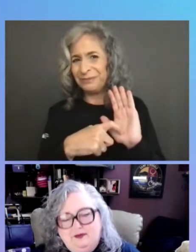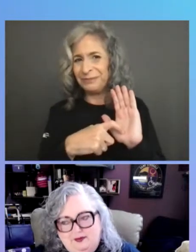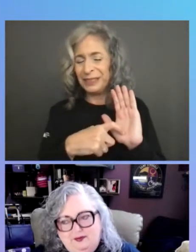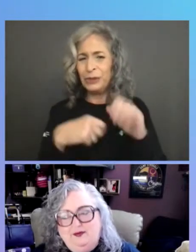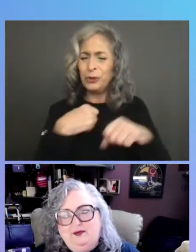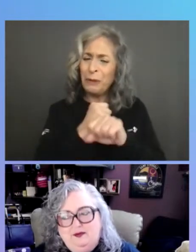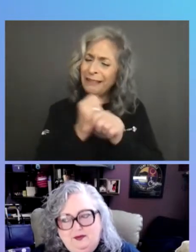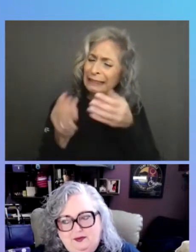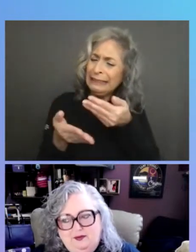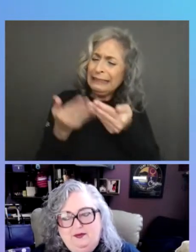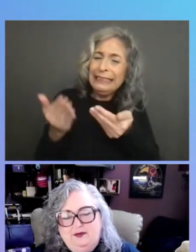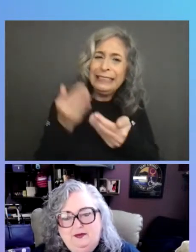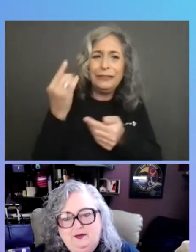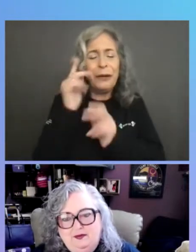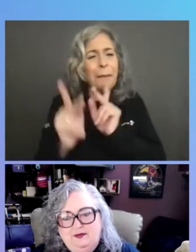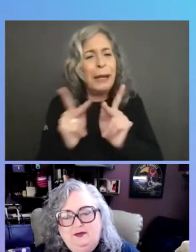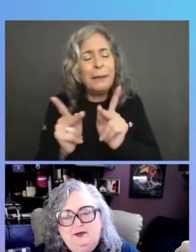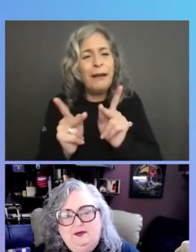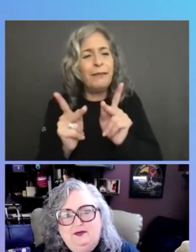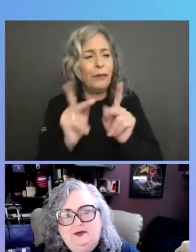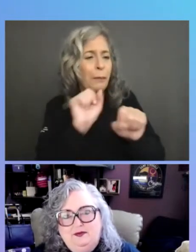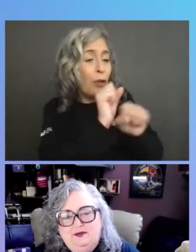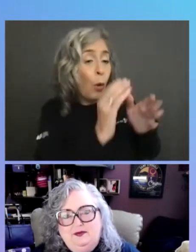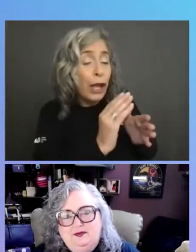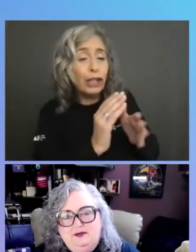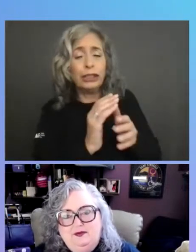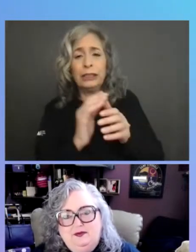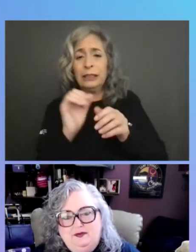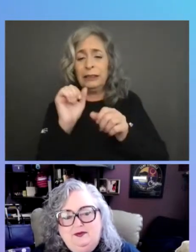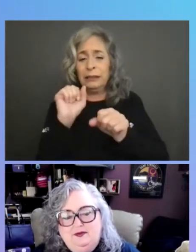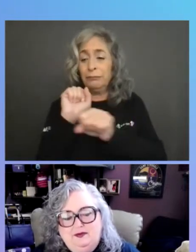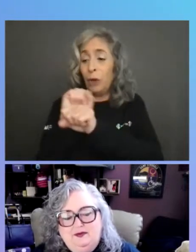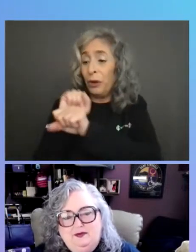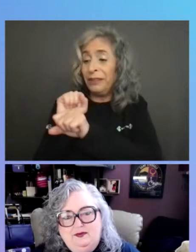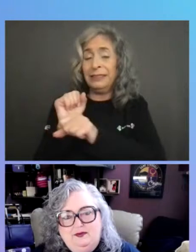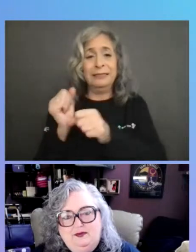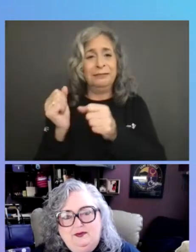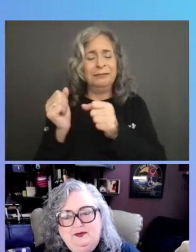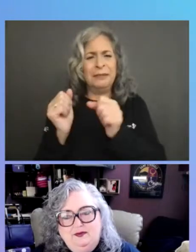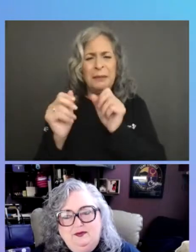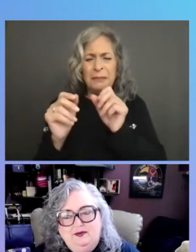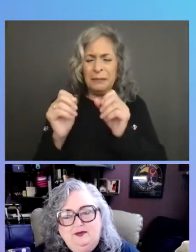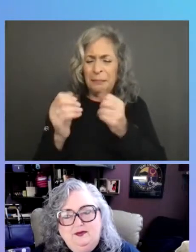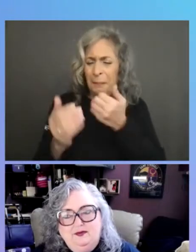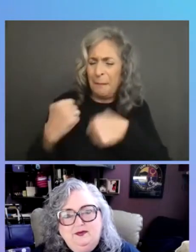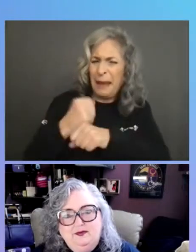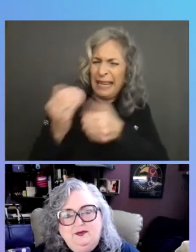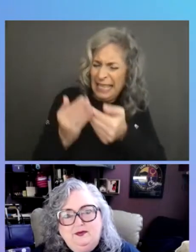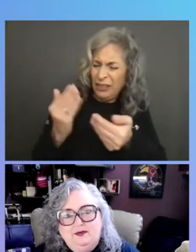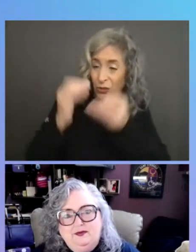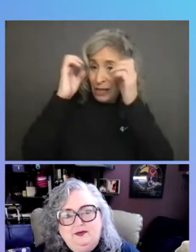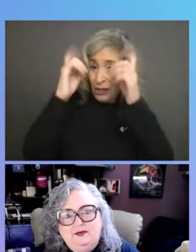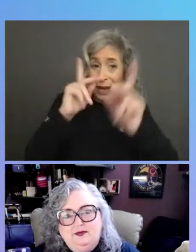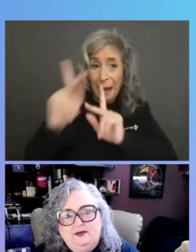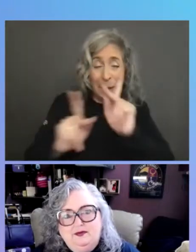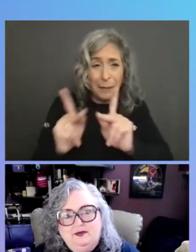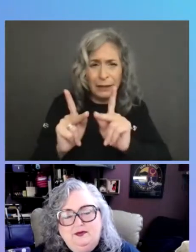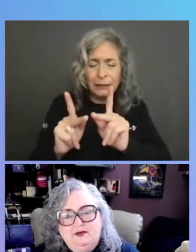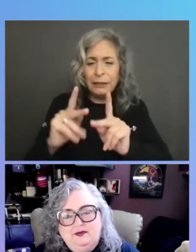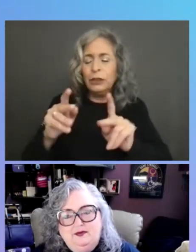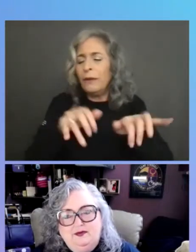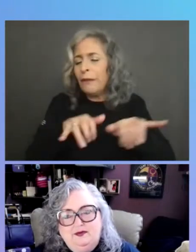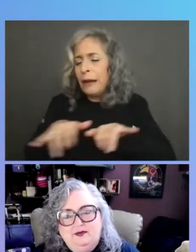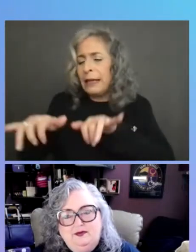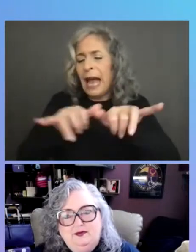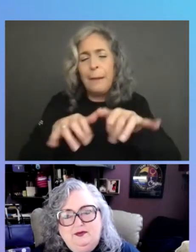it easier for employers, making it easier for employees, making it easier to educate people, coming up with a common definition of